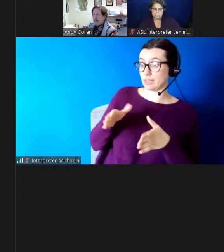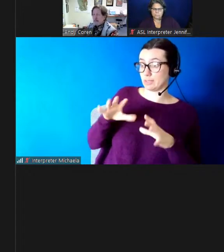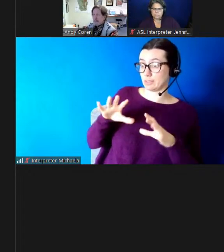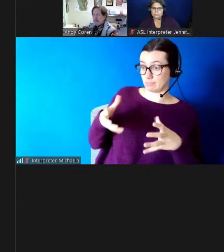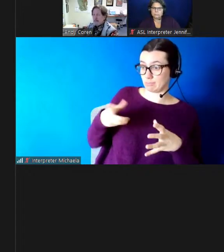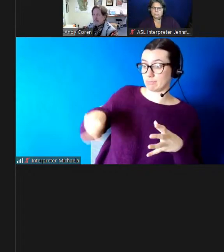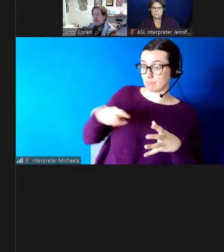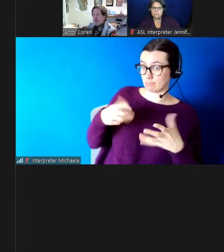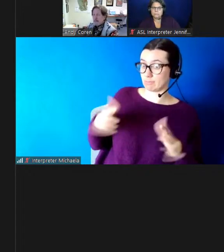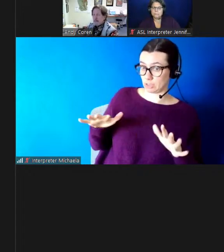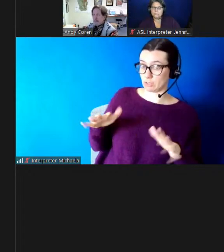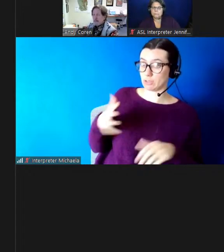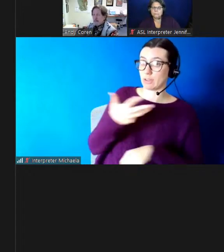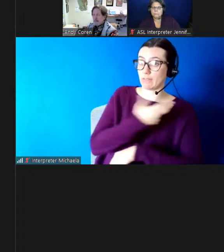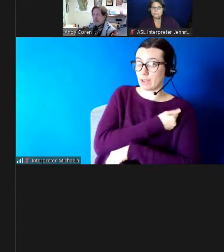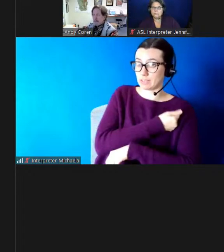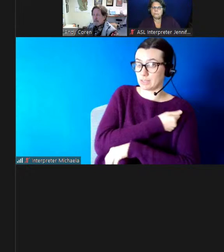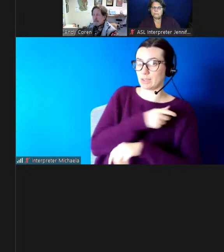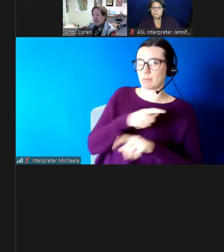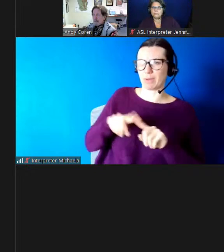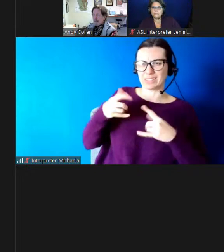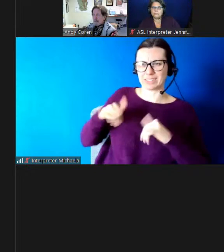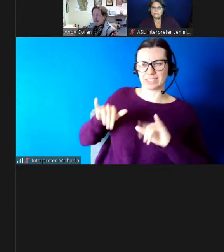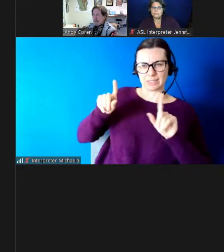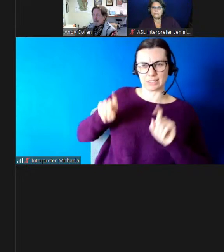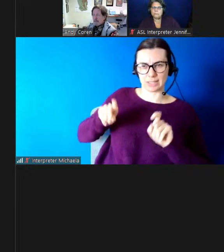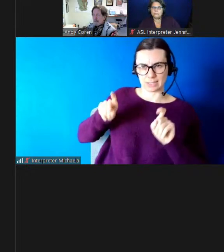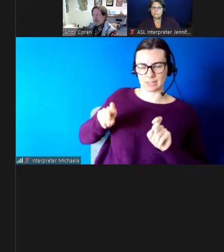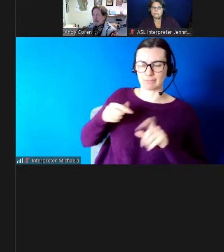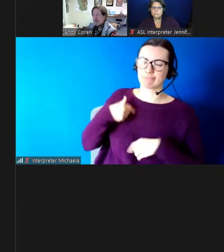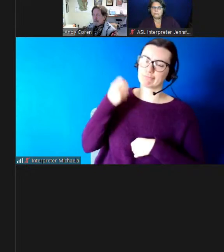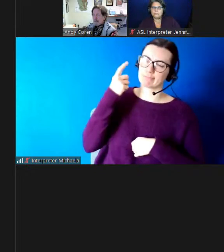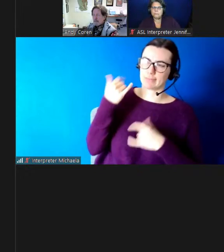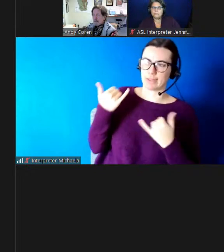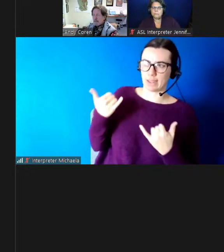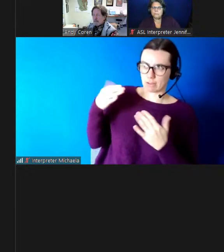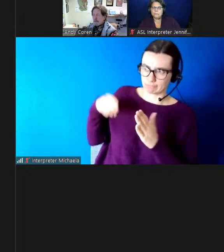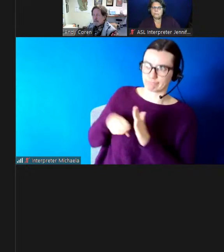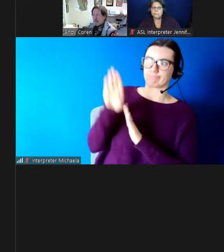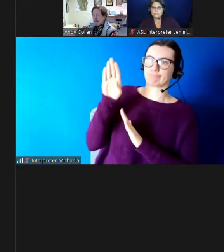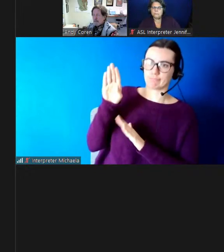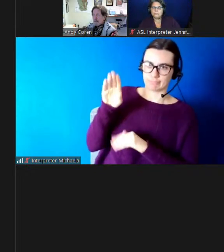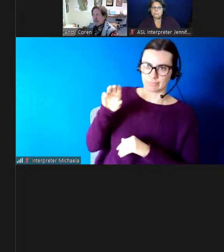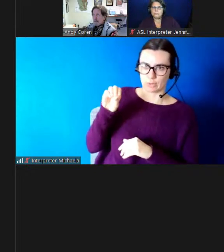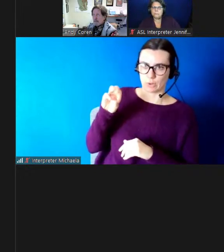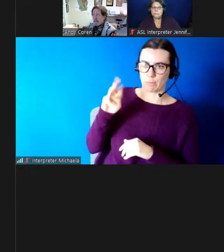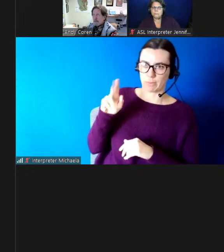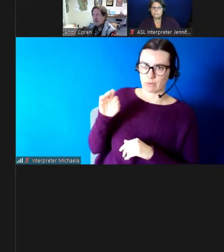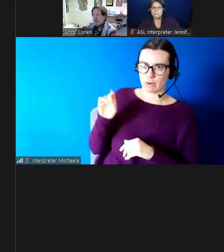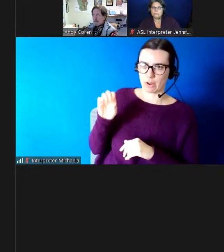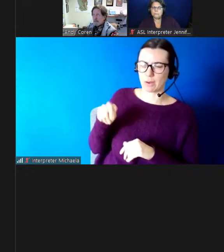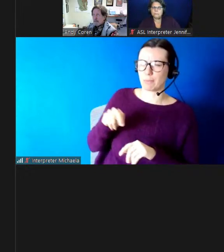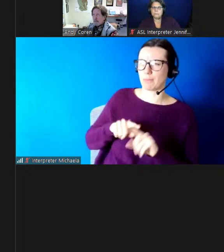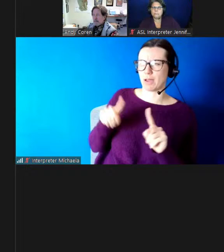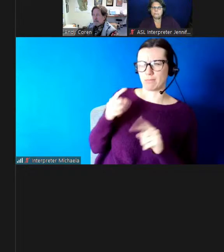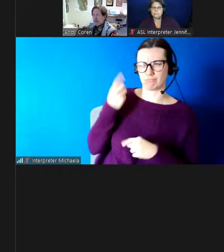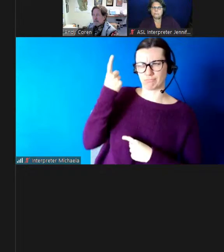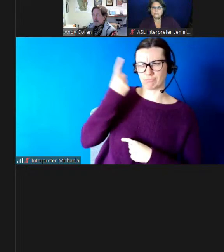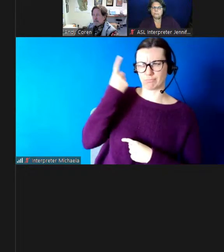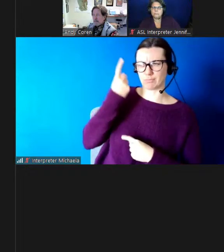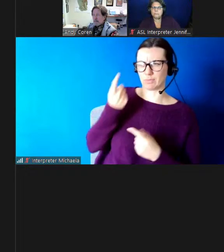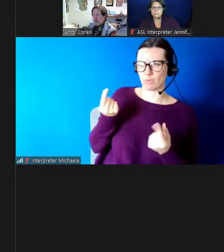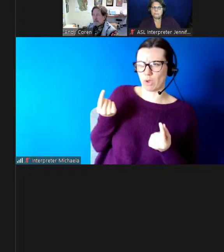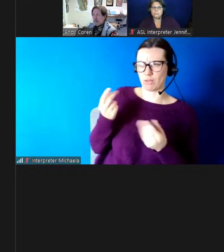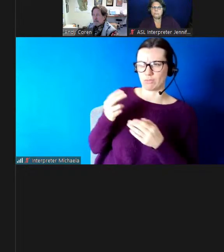done in an abundance of caution with this new wave, but I'm just wondering what the ramifications of that would be